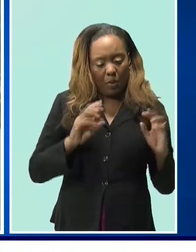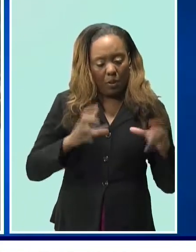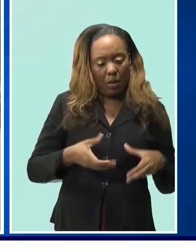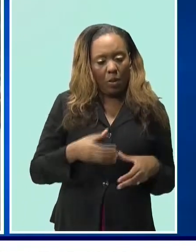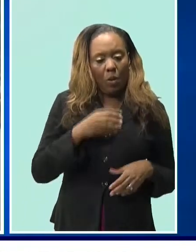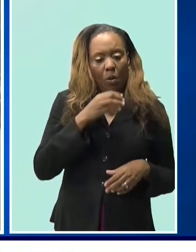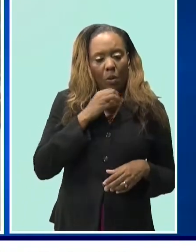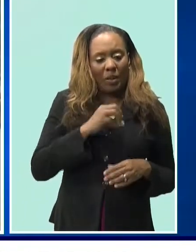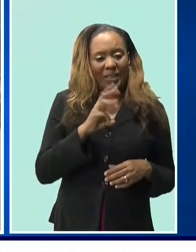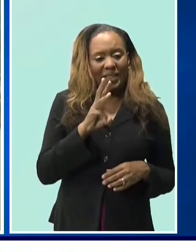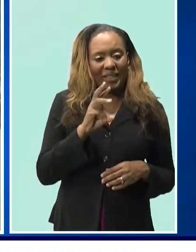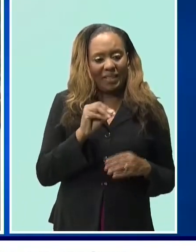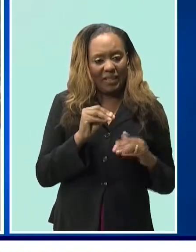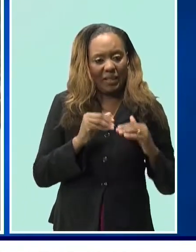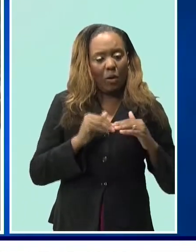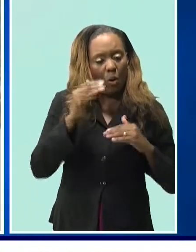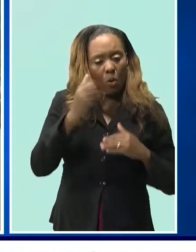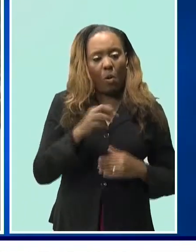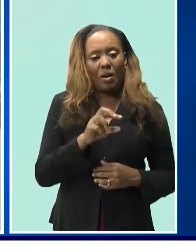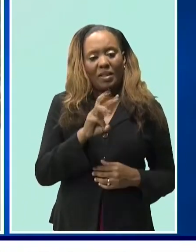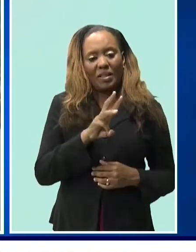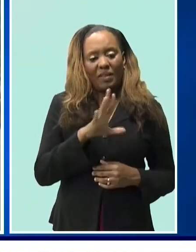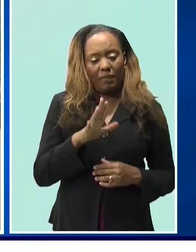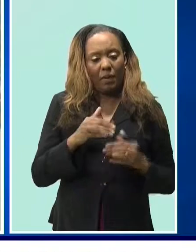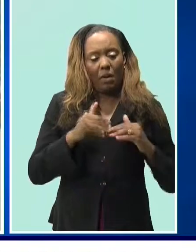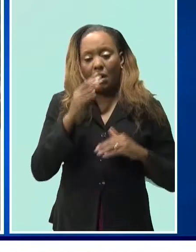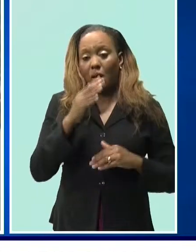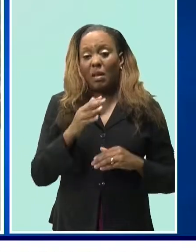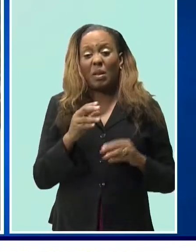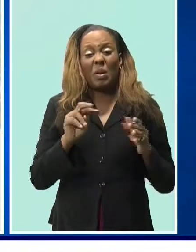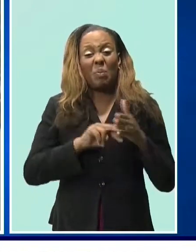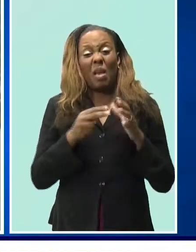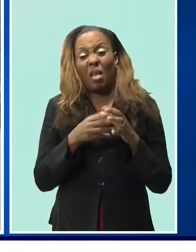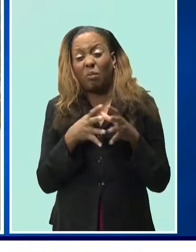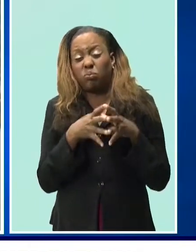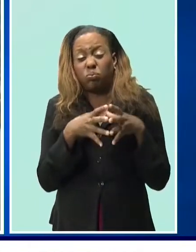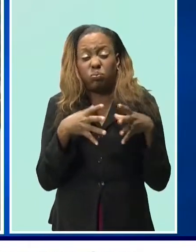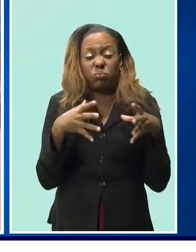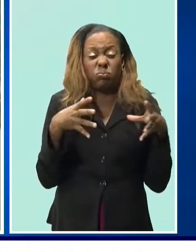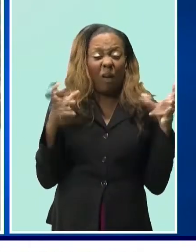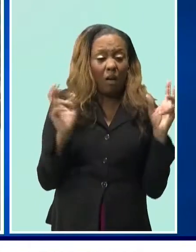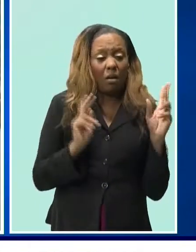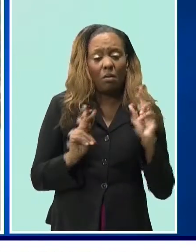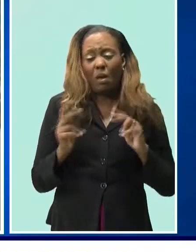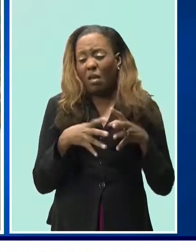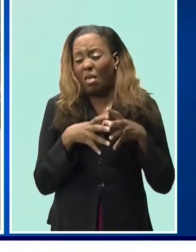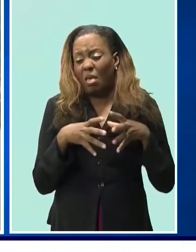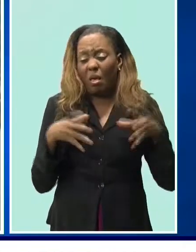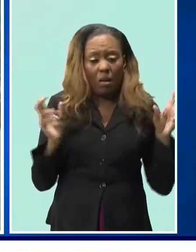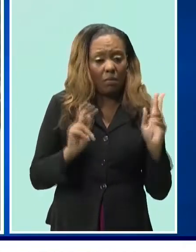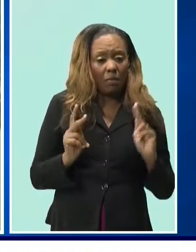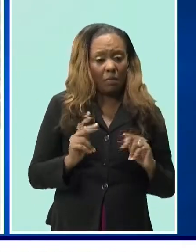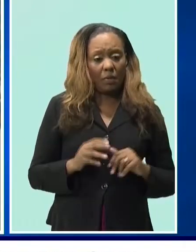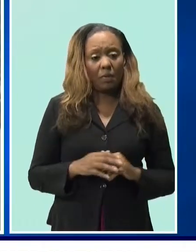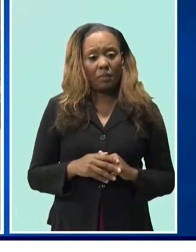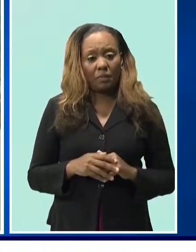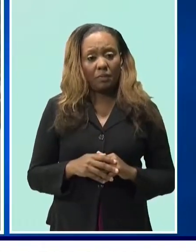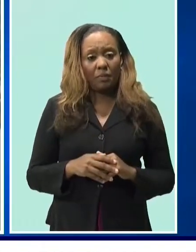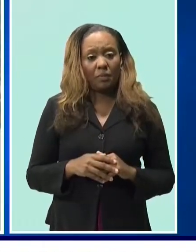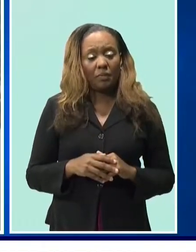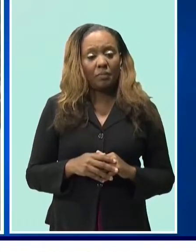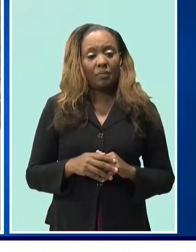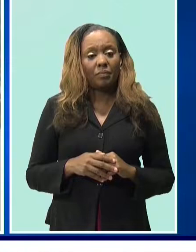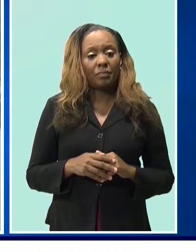that age group would have been far larger than we would have been comfortable with. Generally speaking, each of the 5